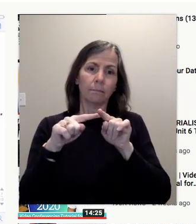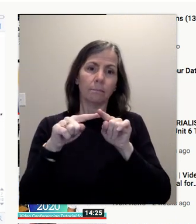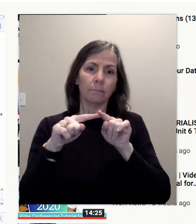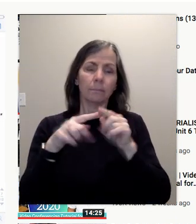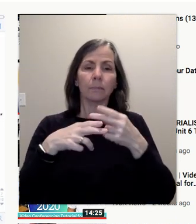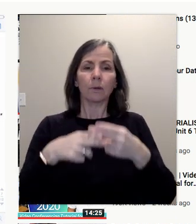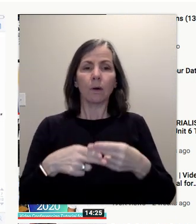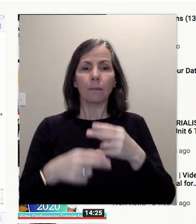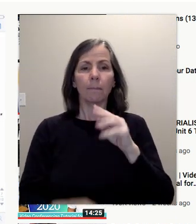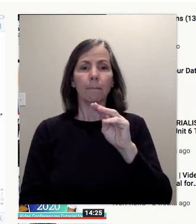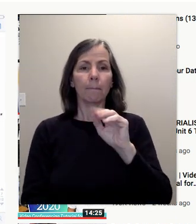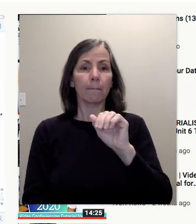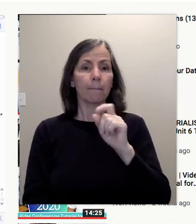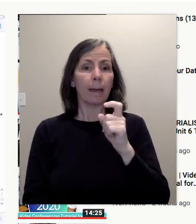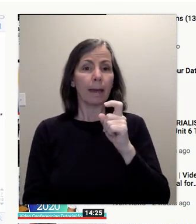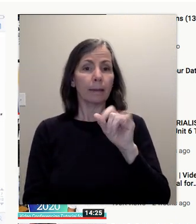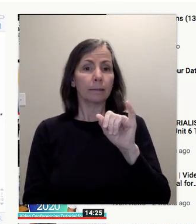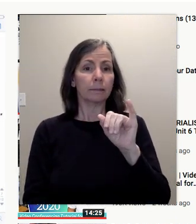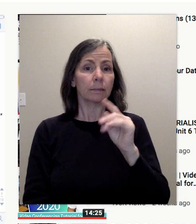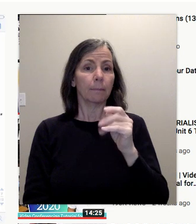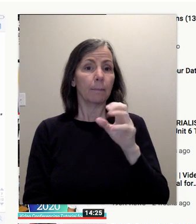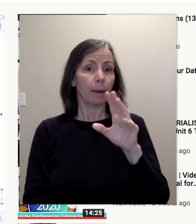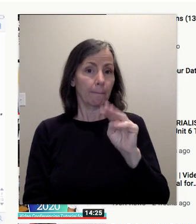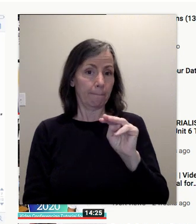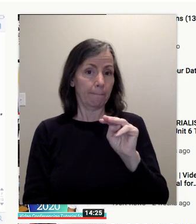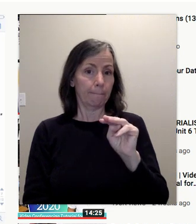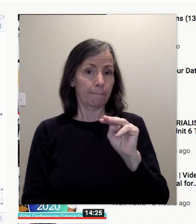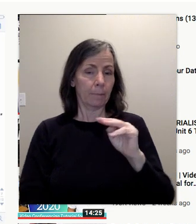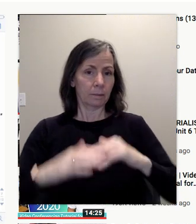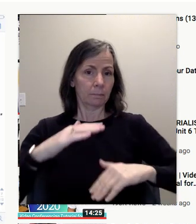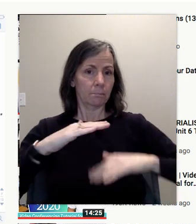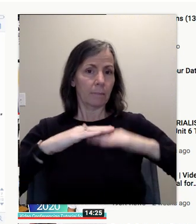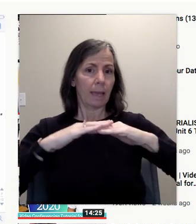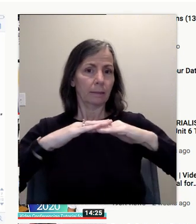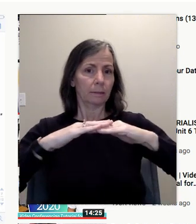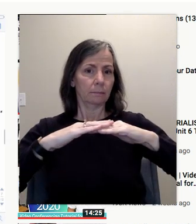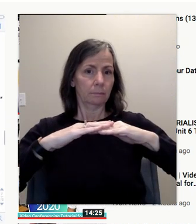at -2, 9.